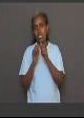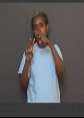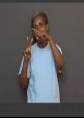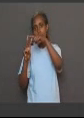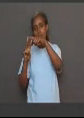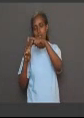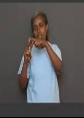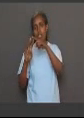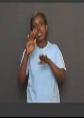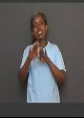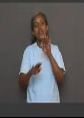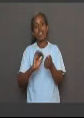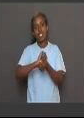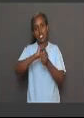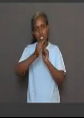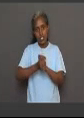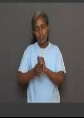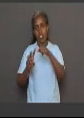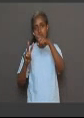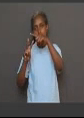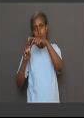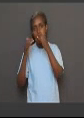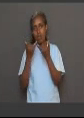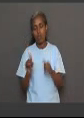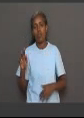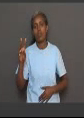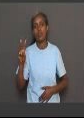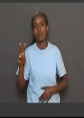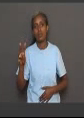The phase shift is pi over 2.